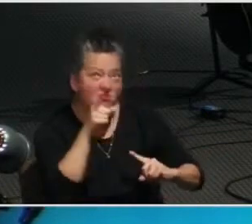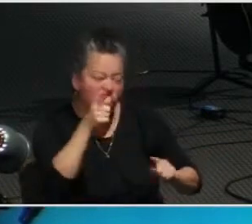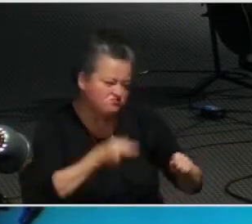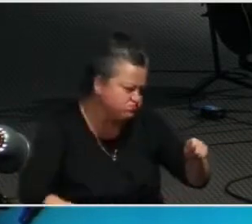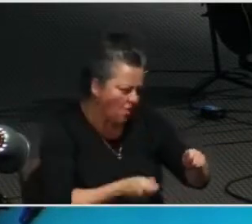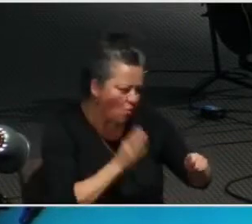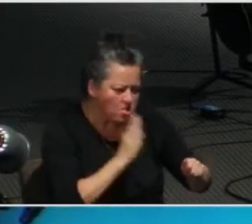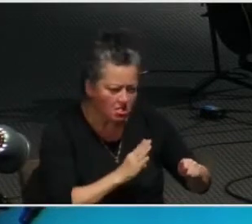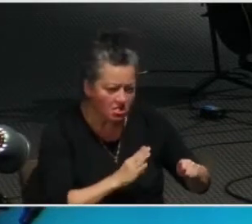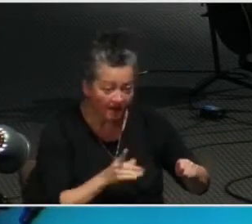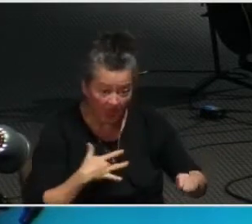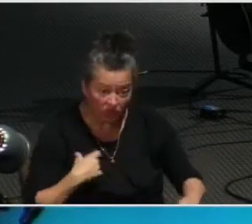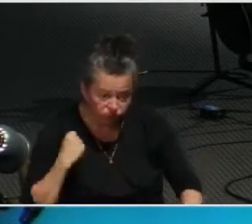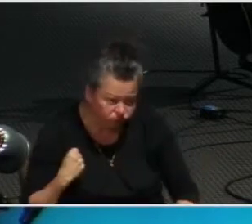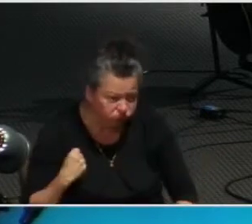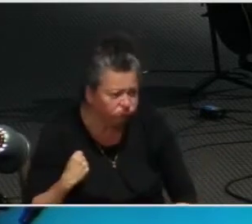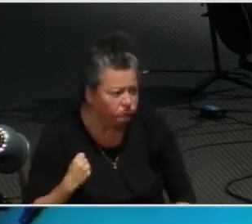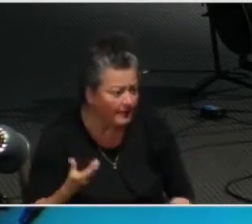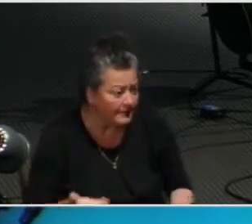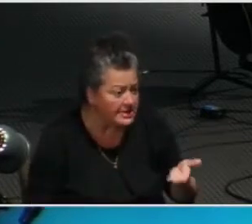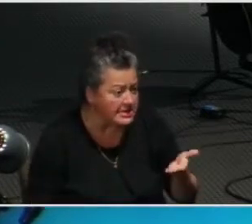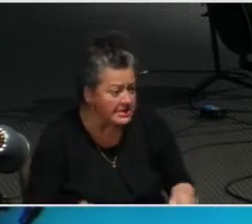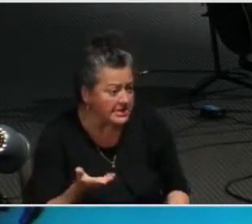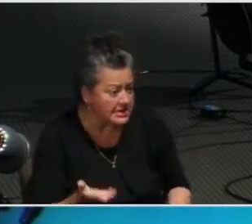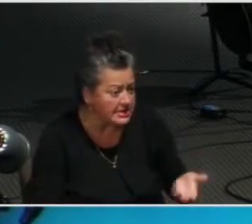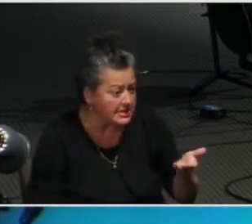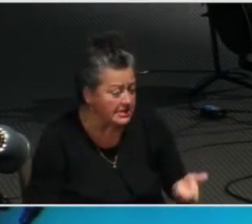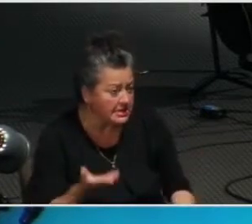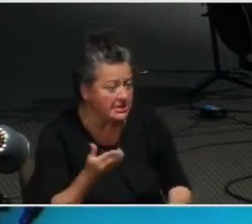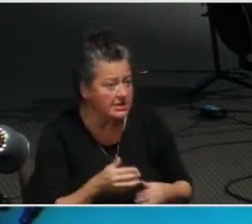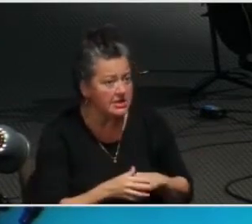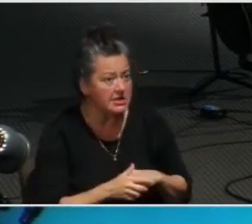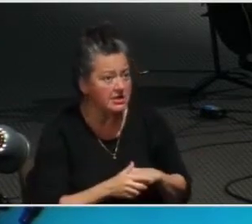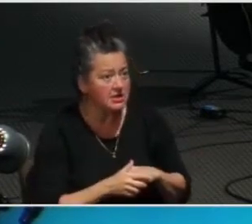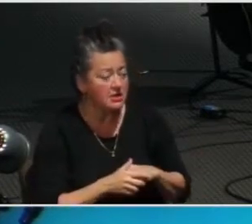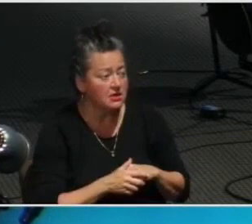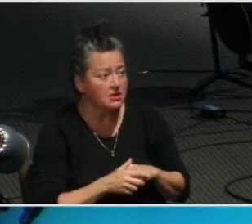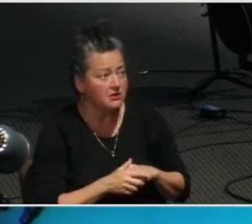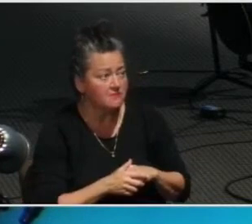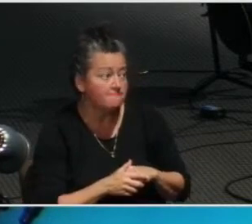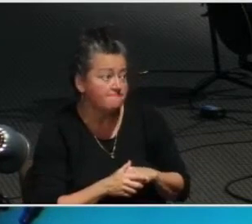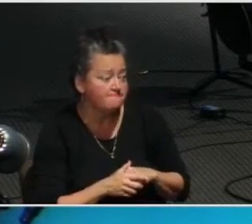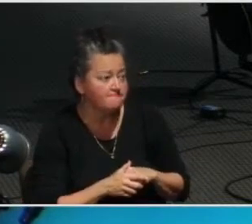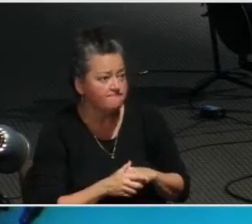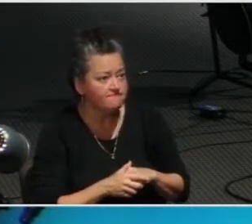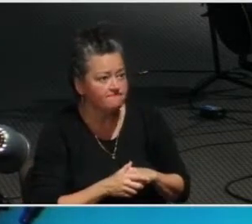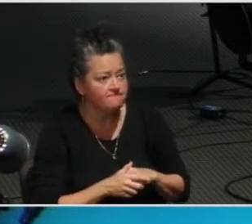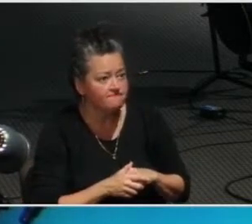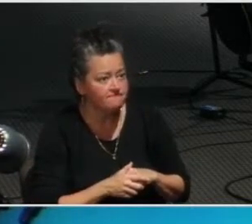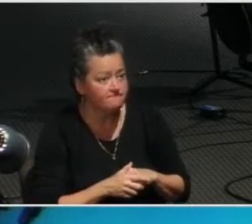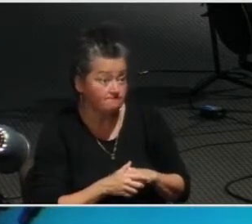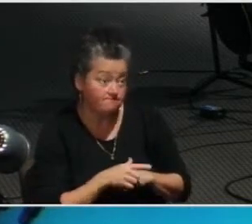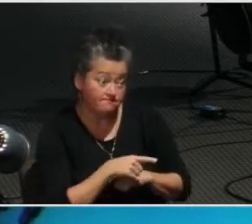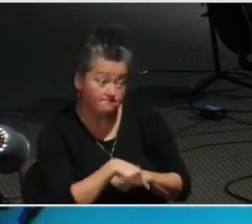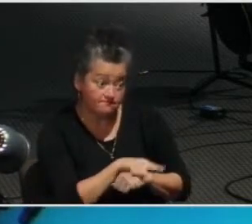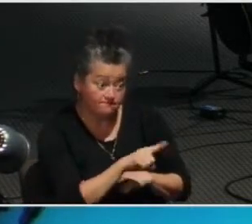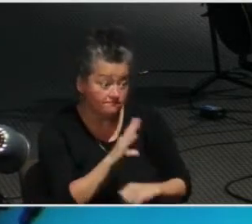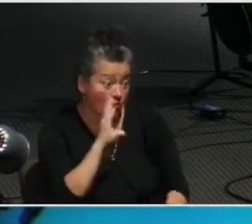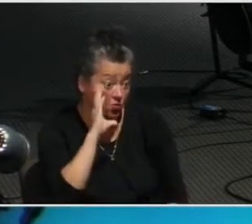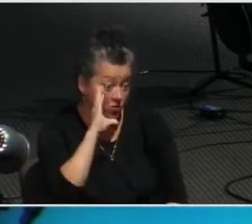that person that did great harm to our family and got away with it, will